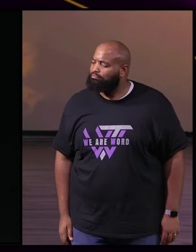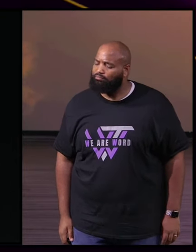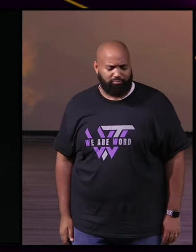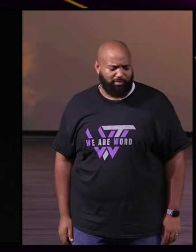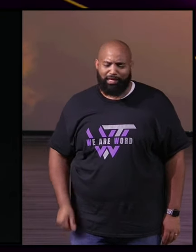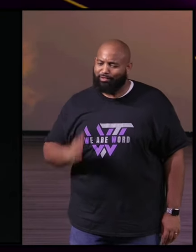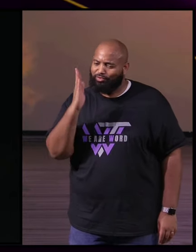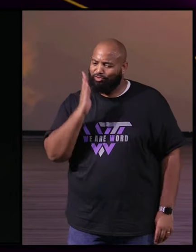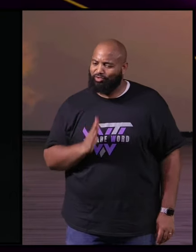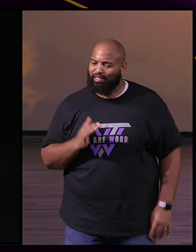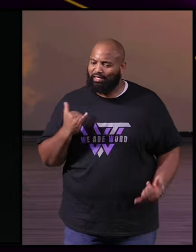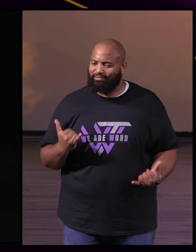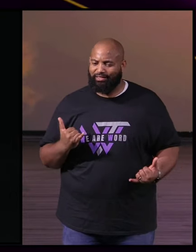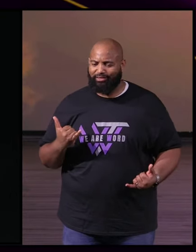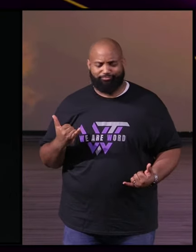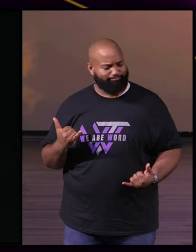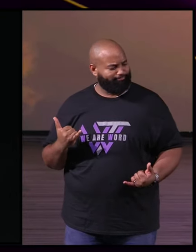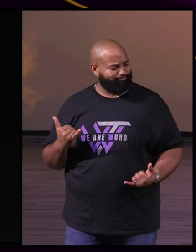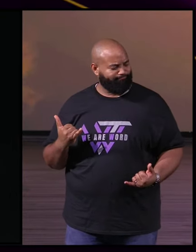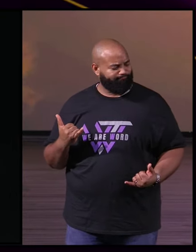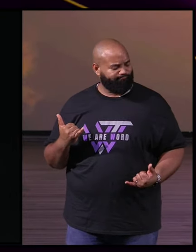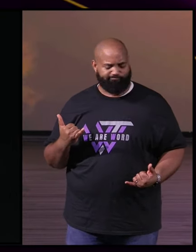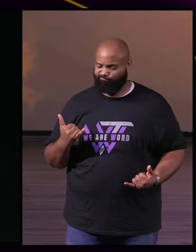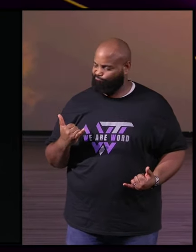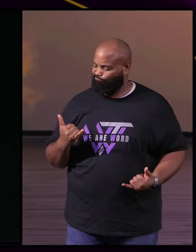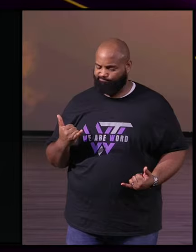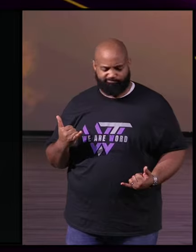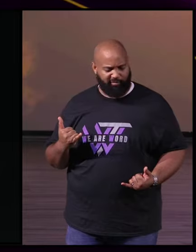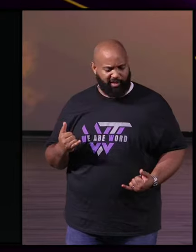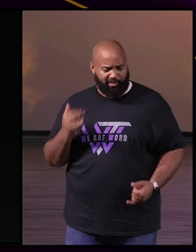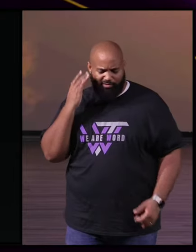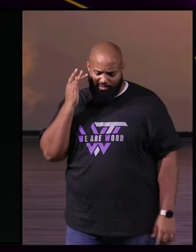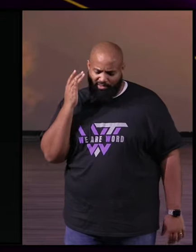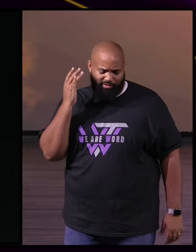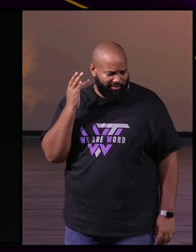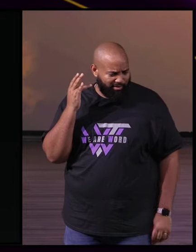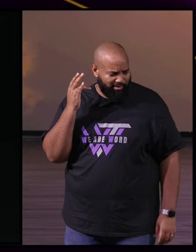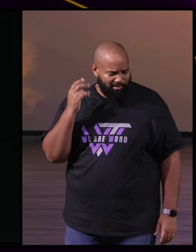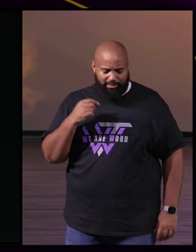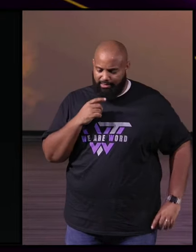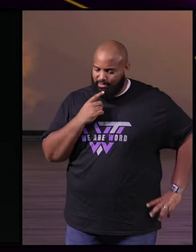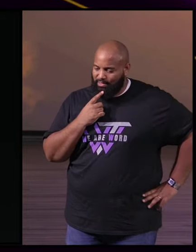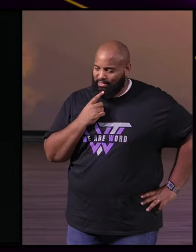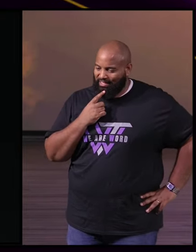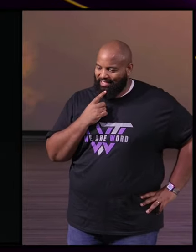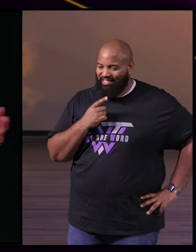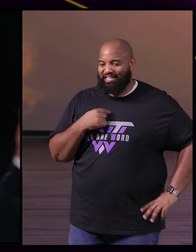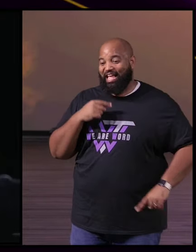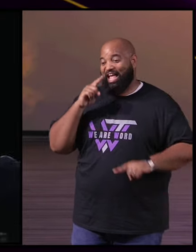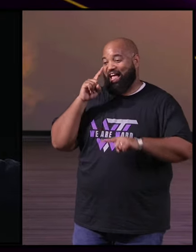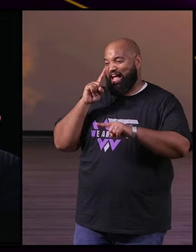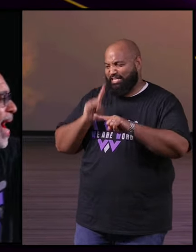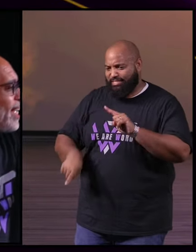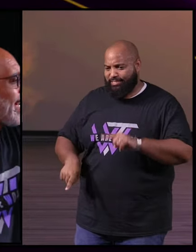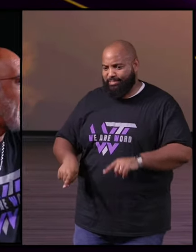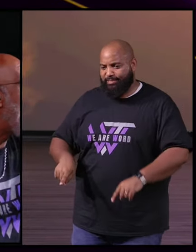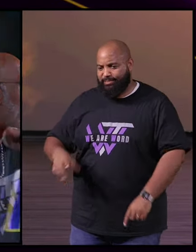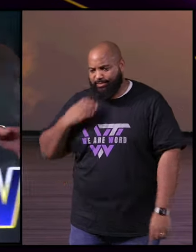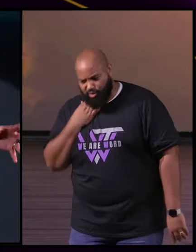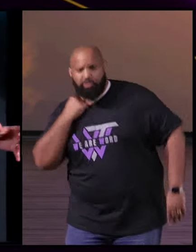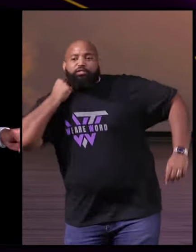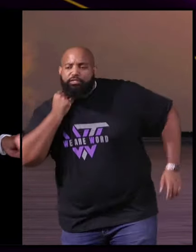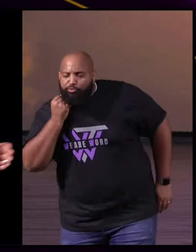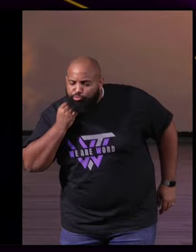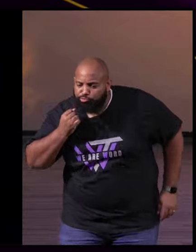So now God has a dilemma. The dilemma God has is, I can't grab you by the